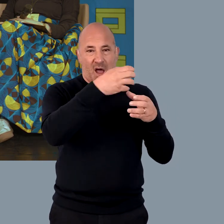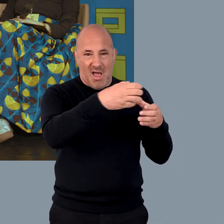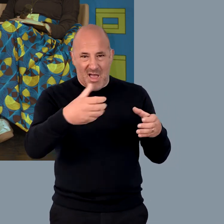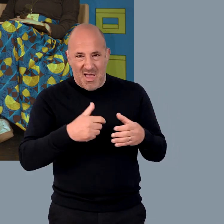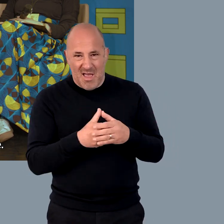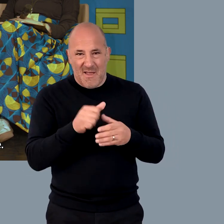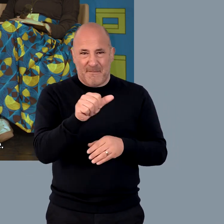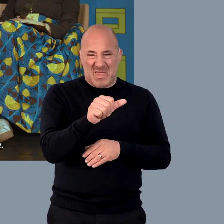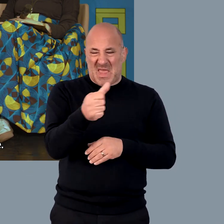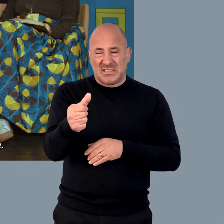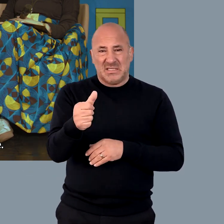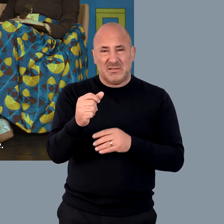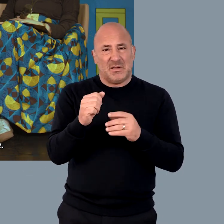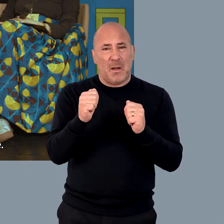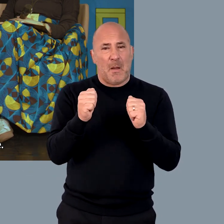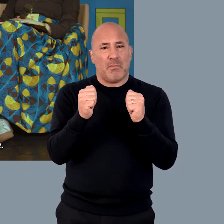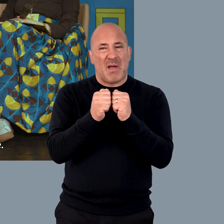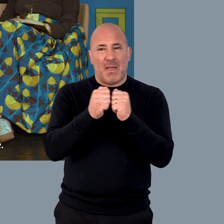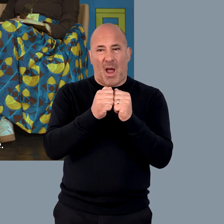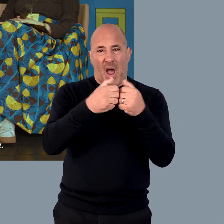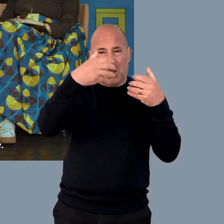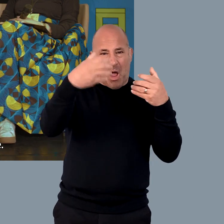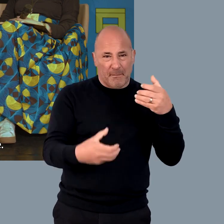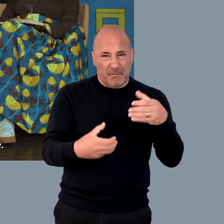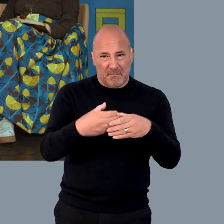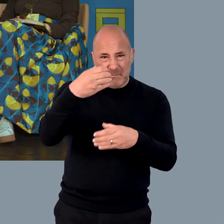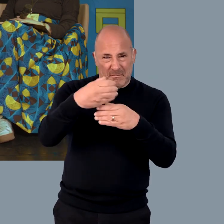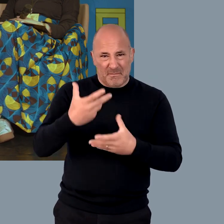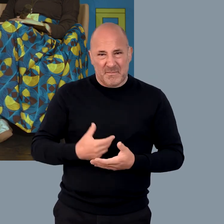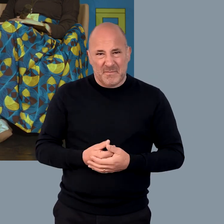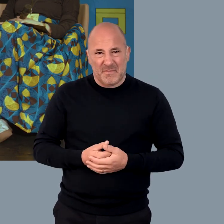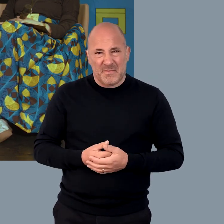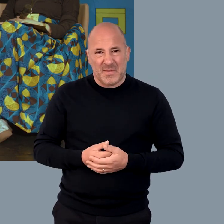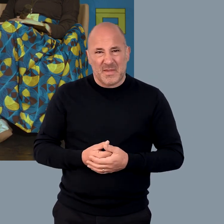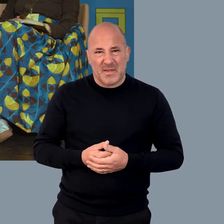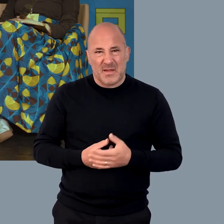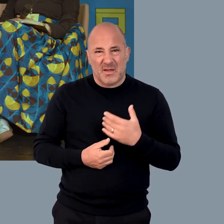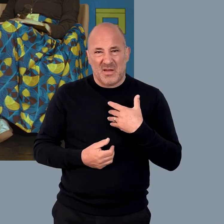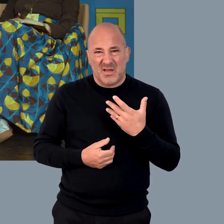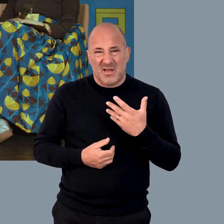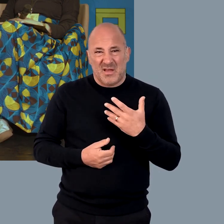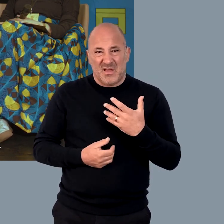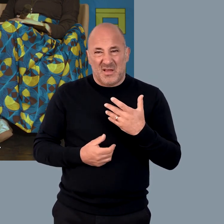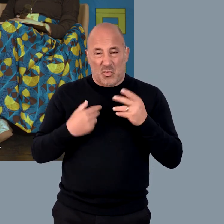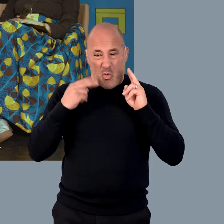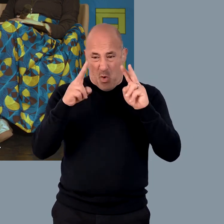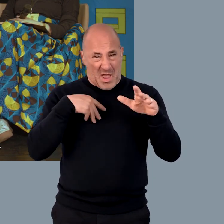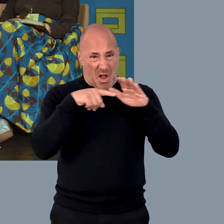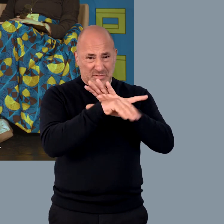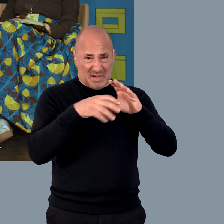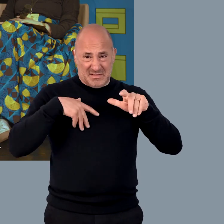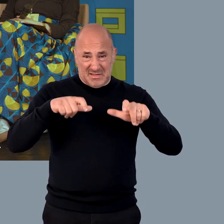water and everything, and then you'd have the glass mugs here, and then right next to them would be the paper cups. And we